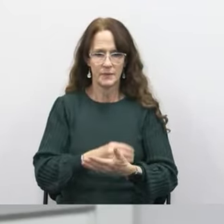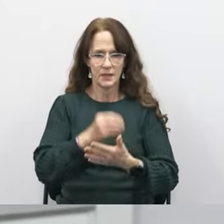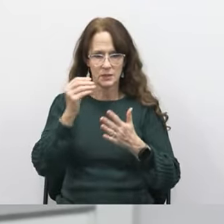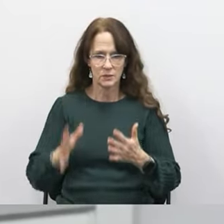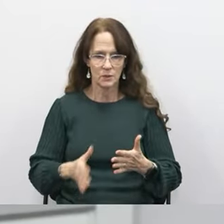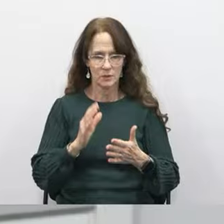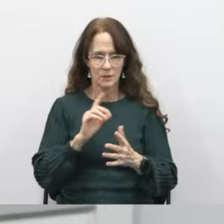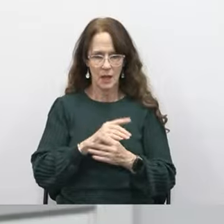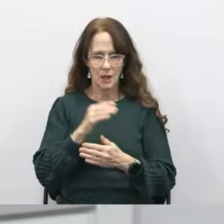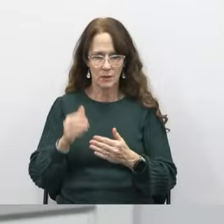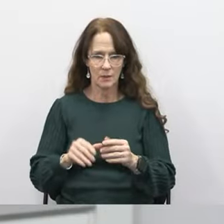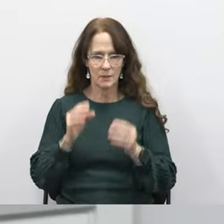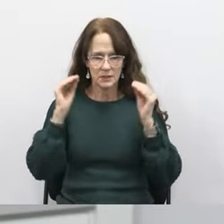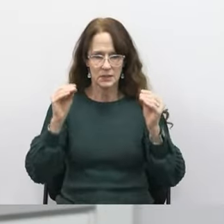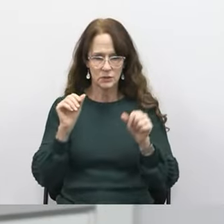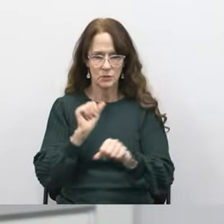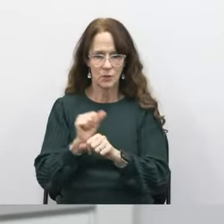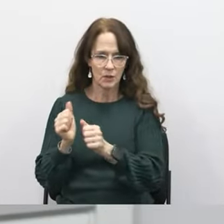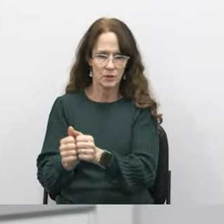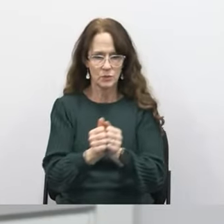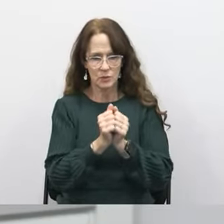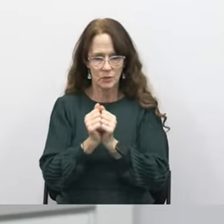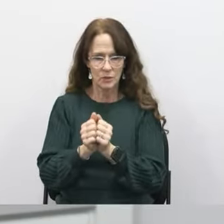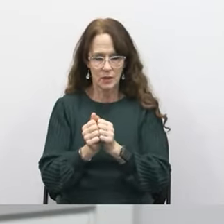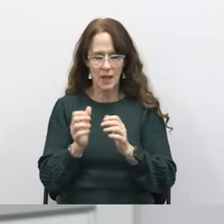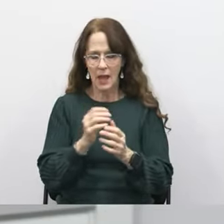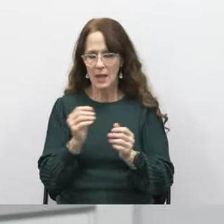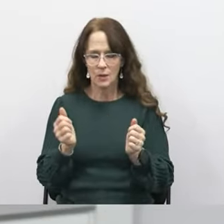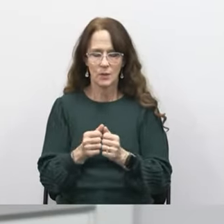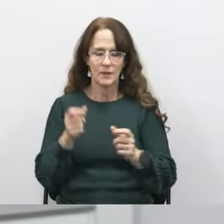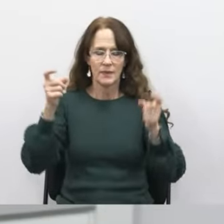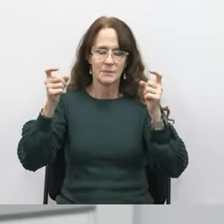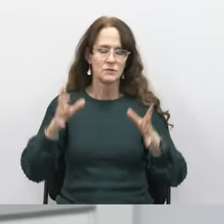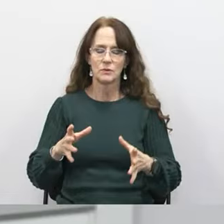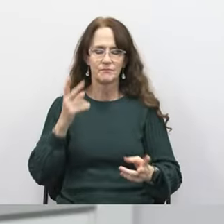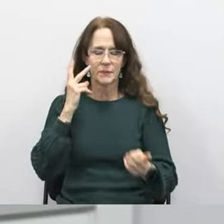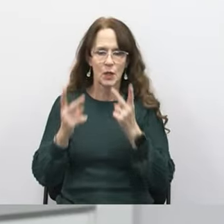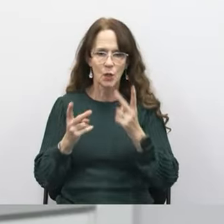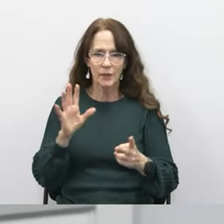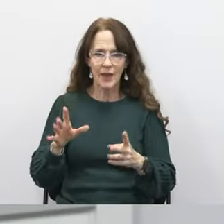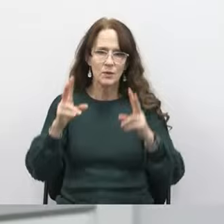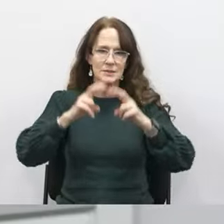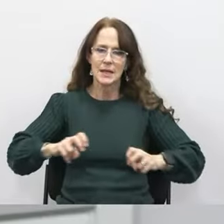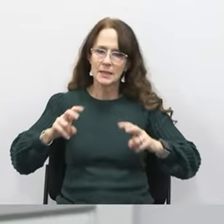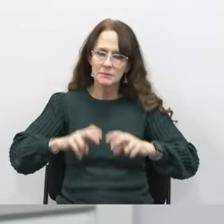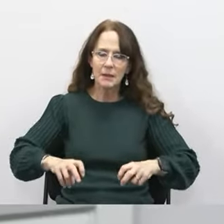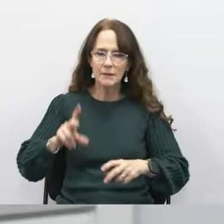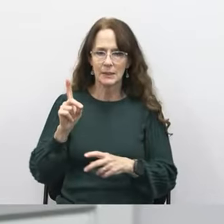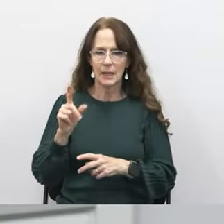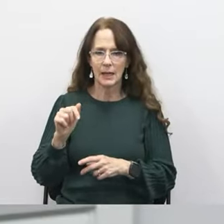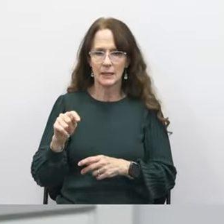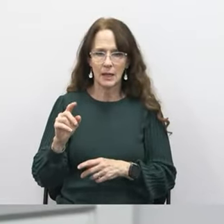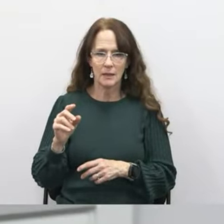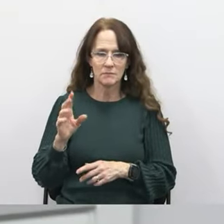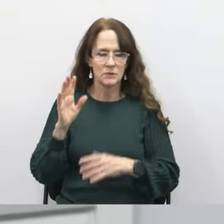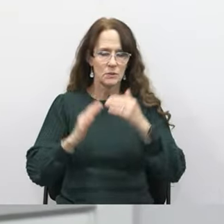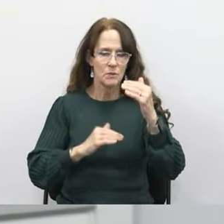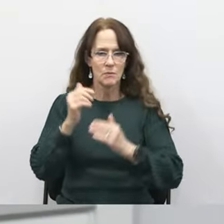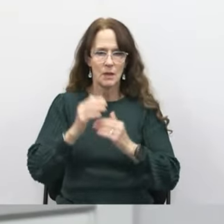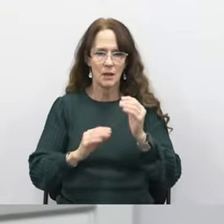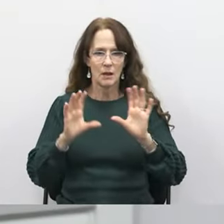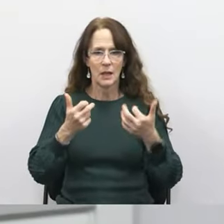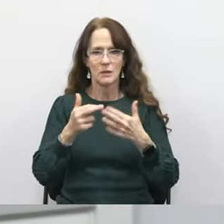when teachers work together and with their administrator to look at their assessments, look at their data, and to build classroom